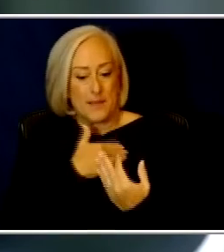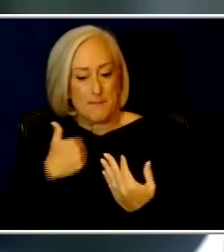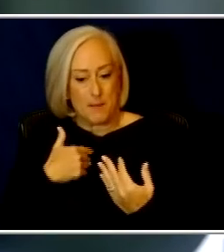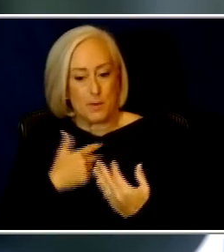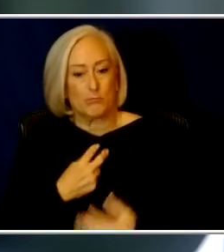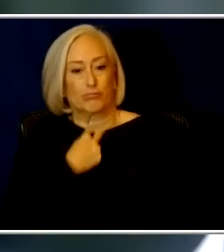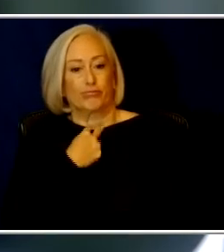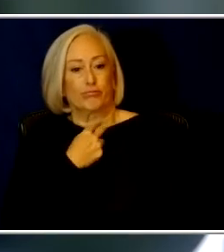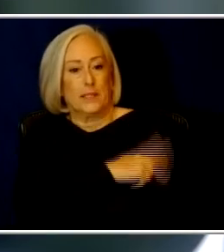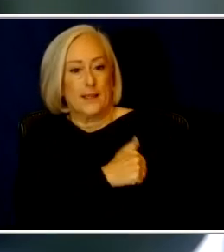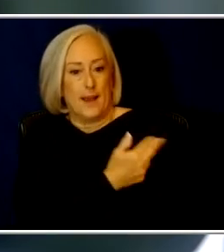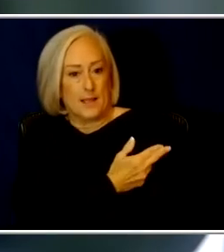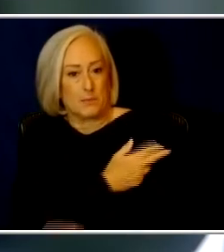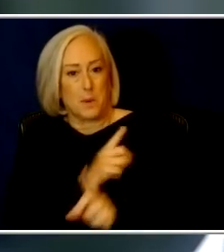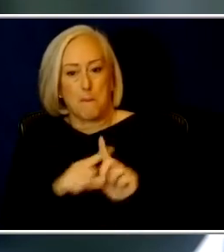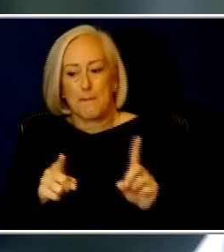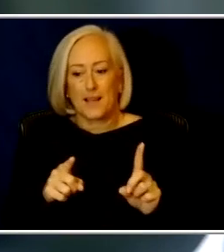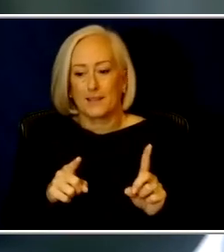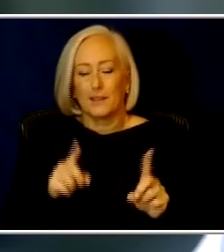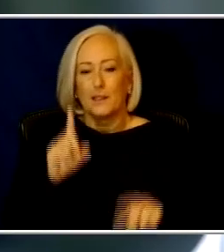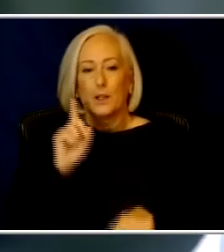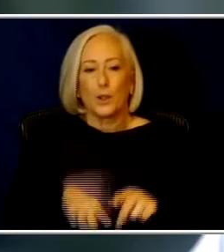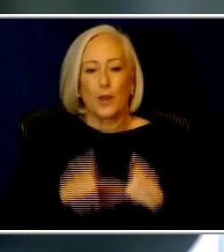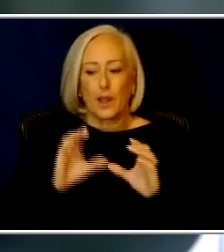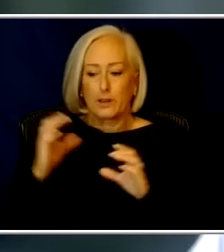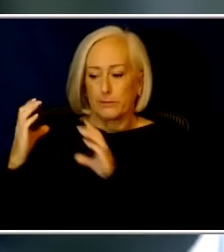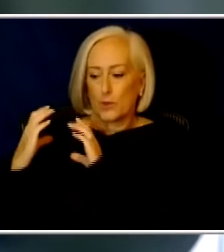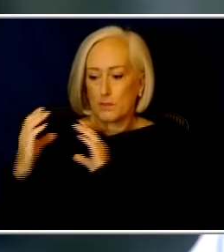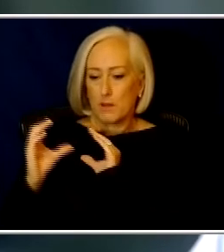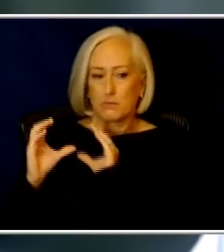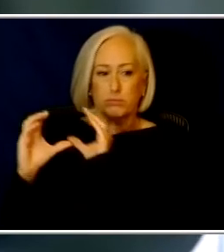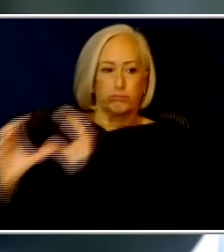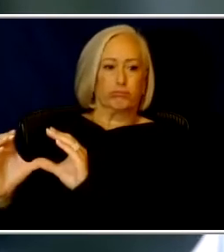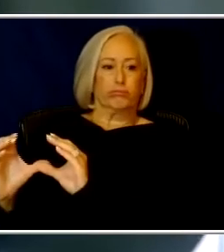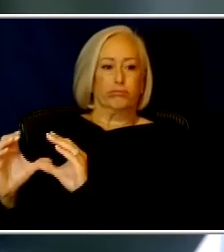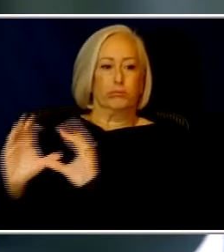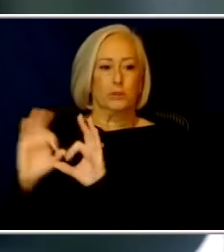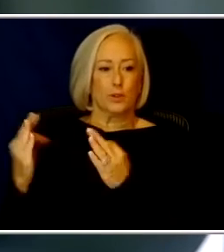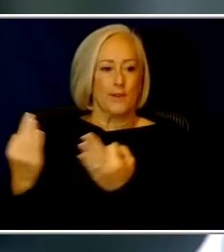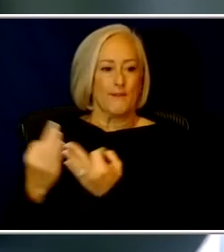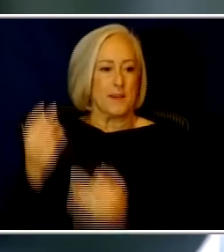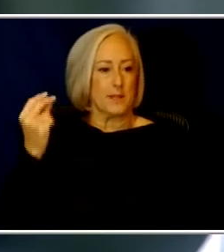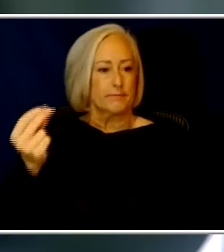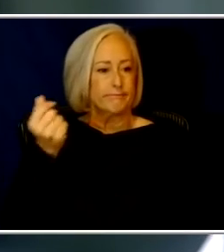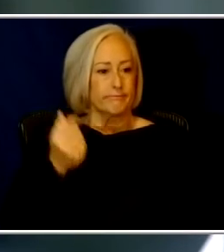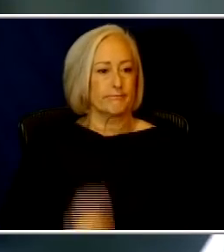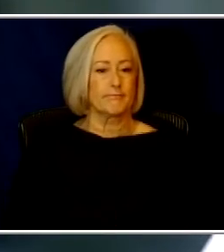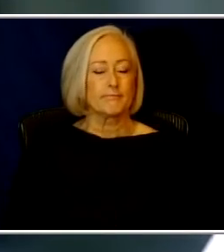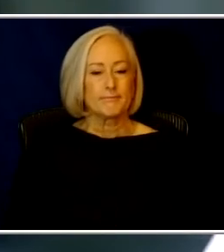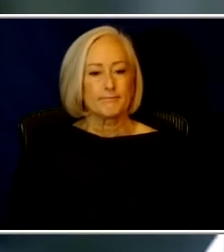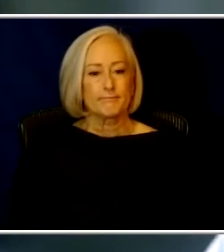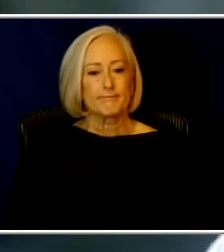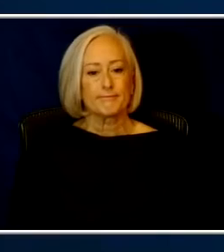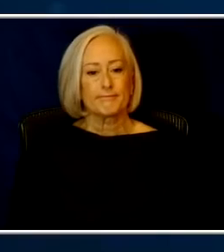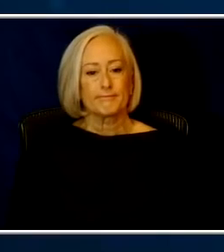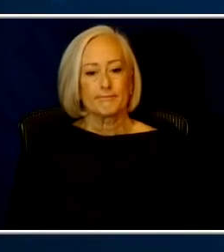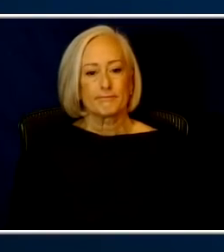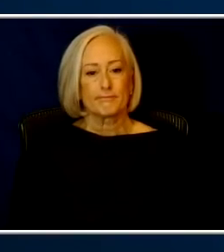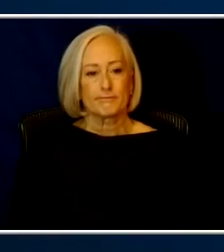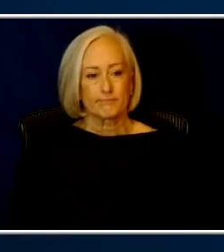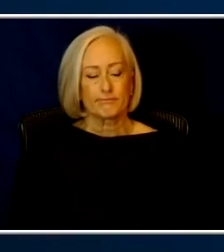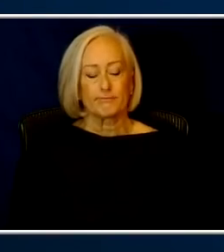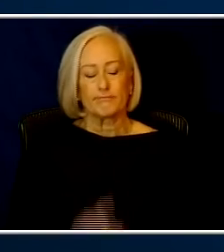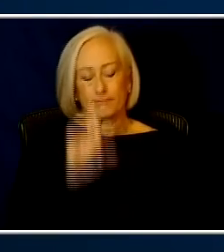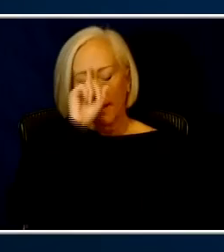it's not something you can just step in and do at the drop of a hat. Yeah, I think that's right. And Dr. Long,